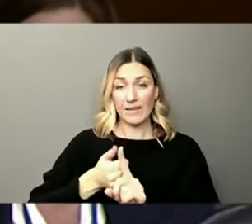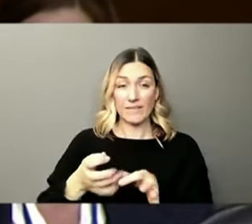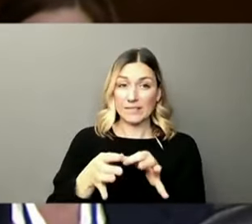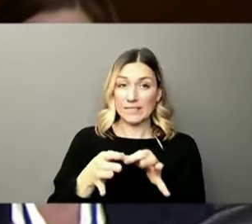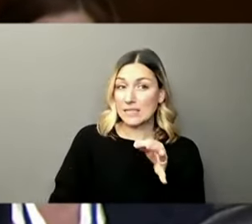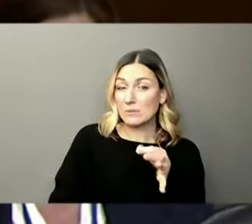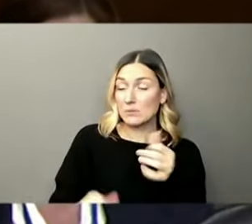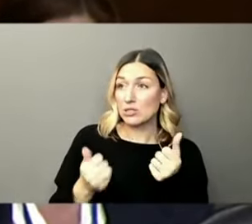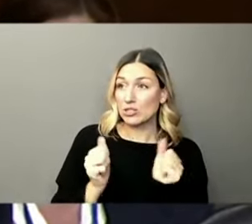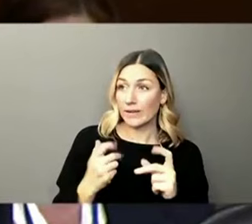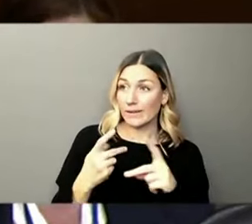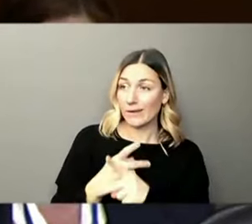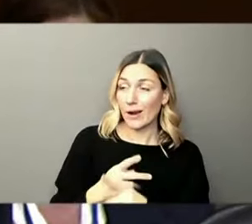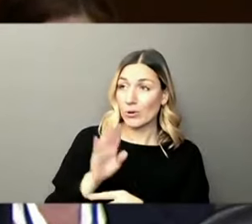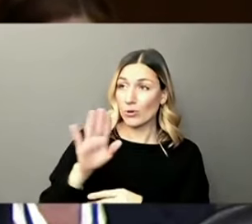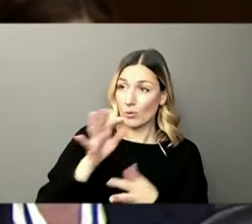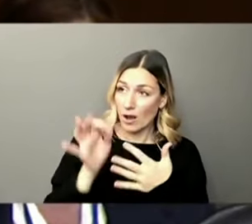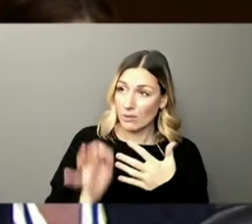your alternatives were?